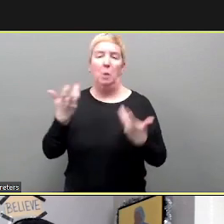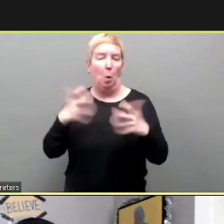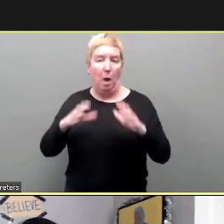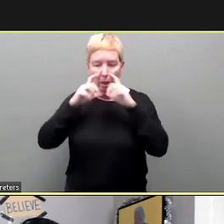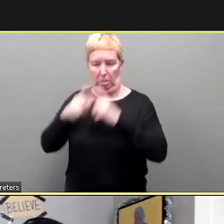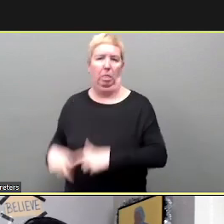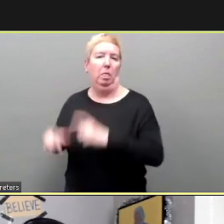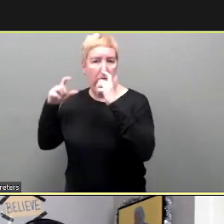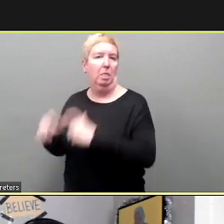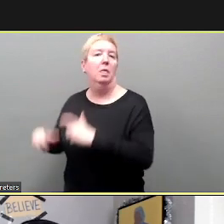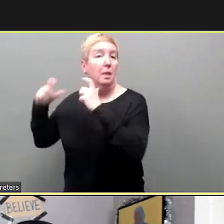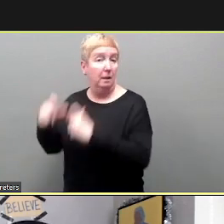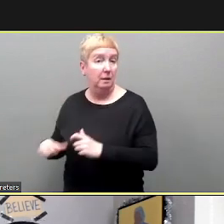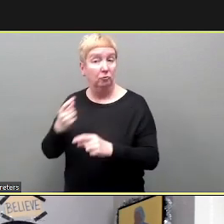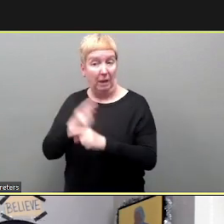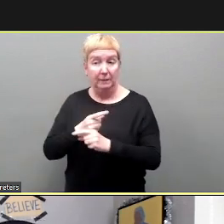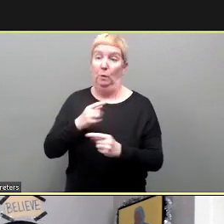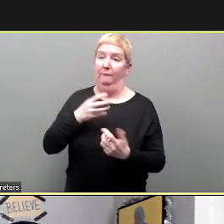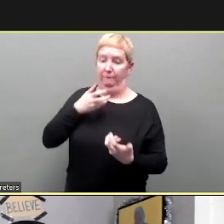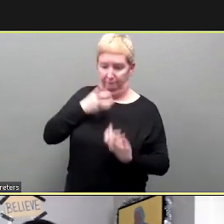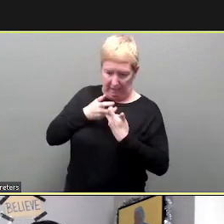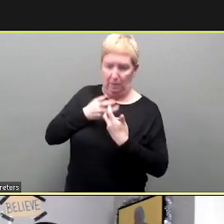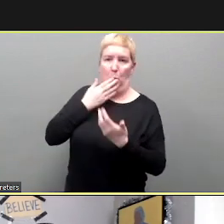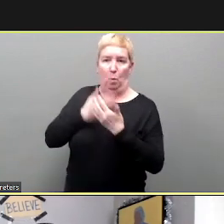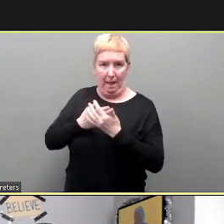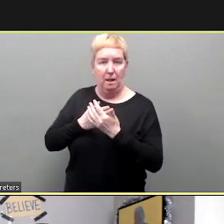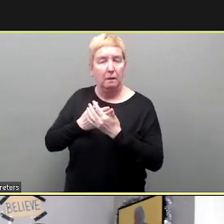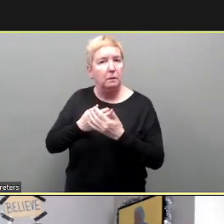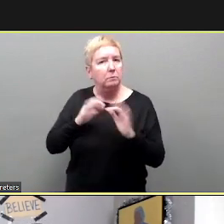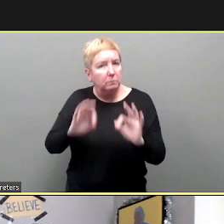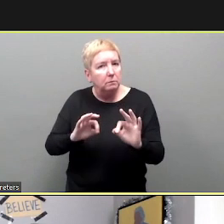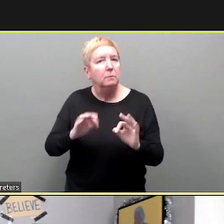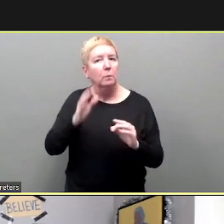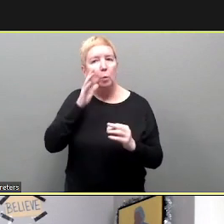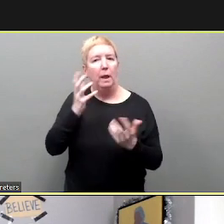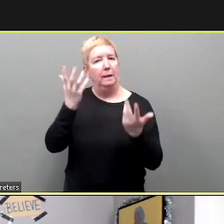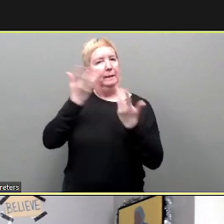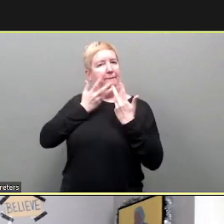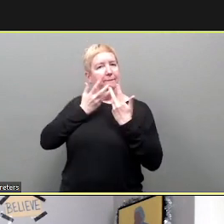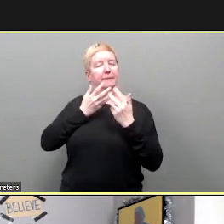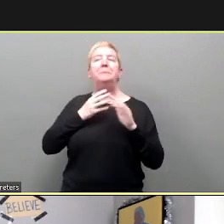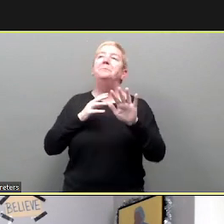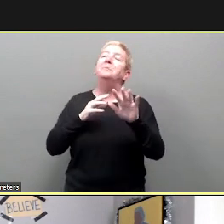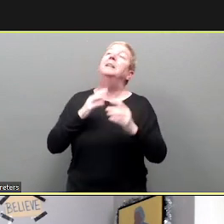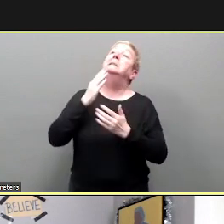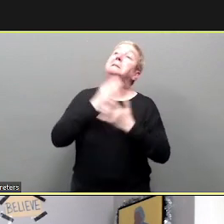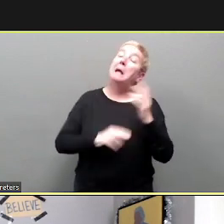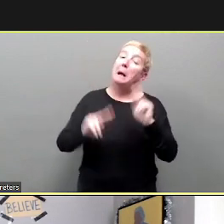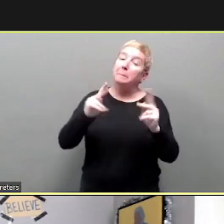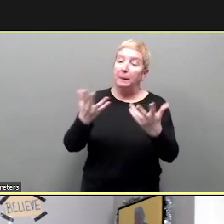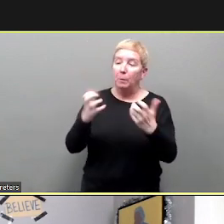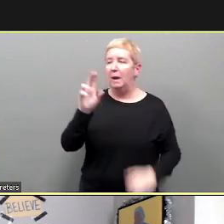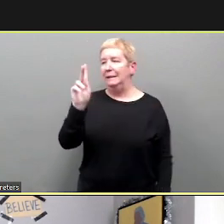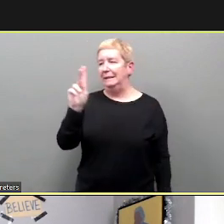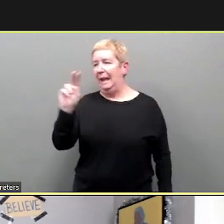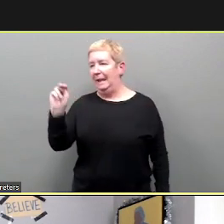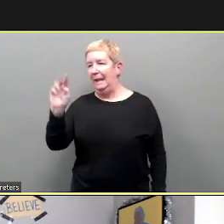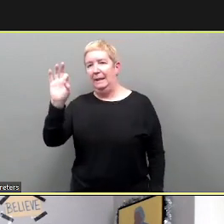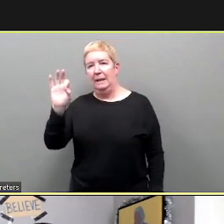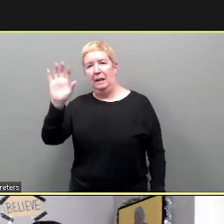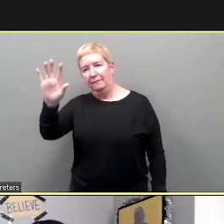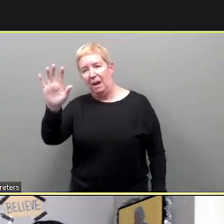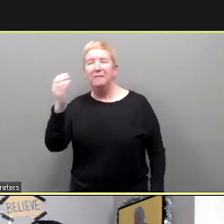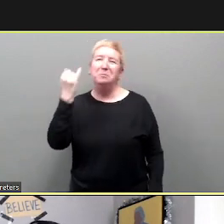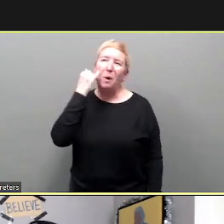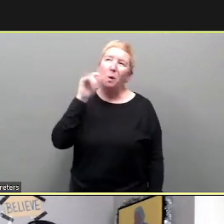say, like you said, your risk, you're going on a plane and you're really concerned. So you want to put on a KN95, same